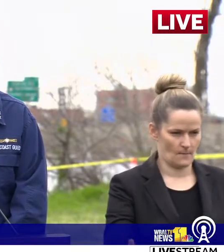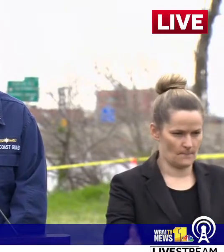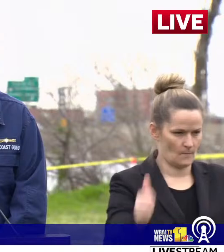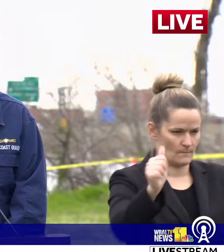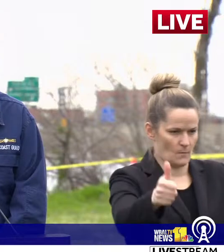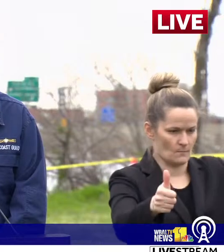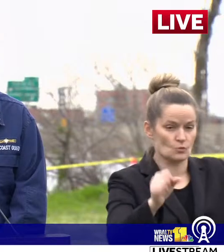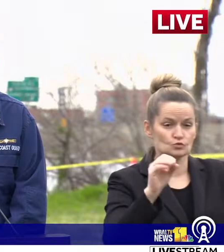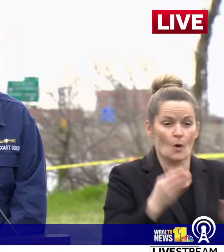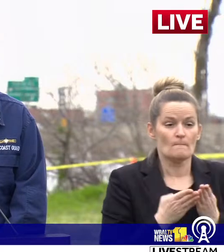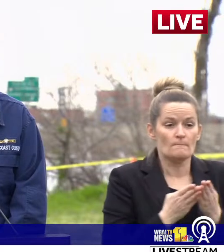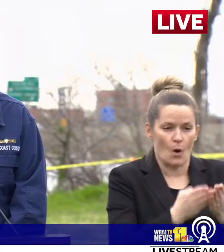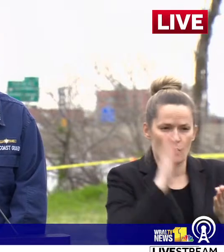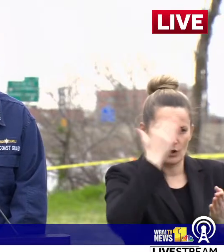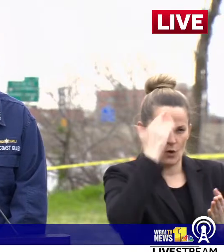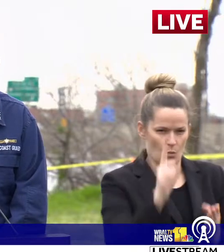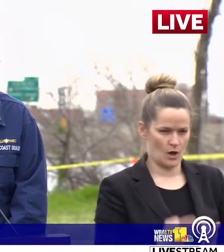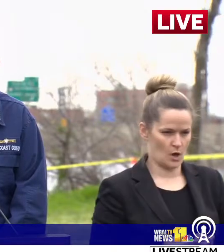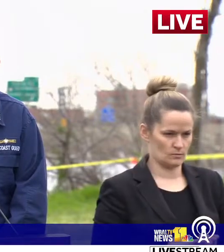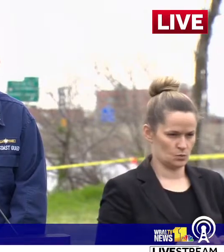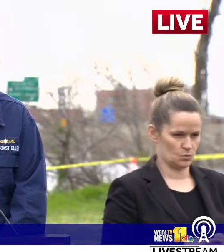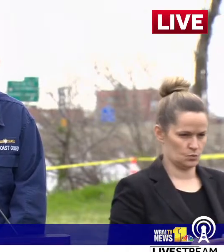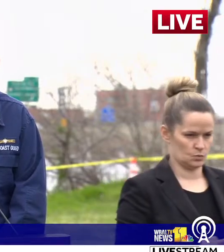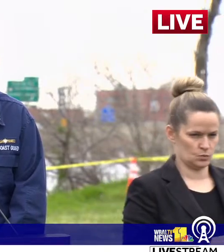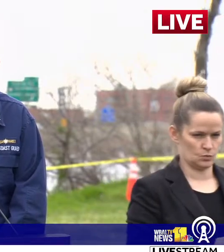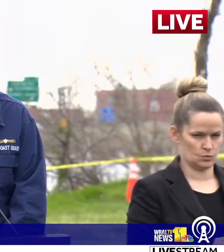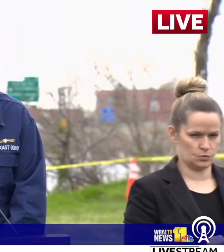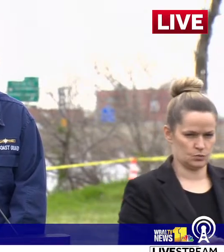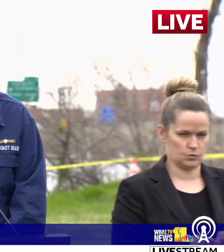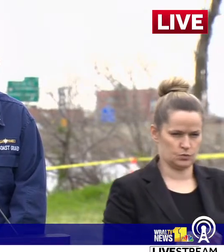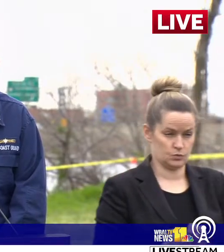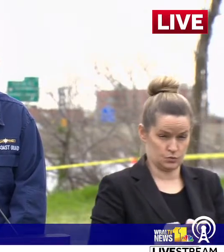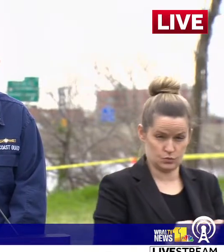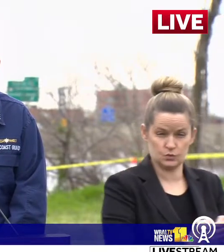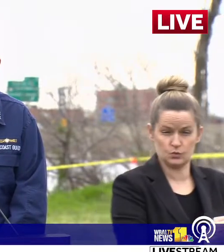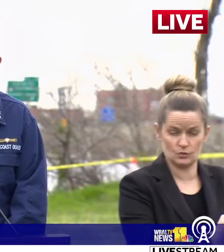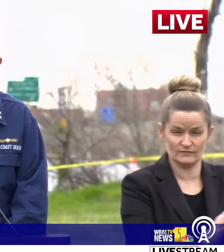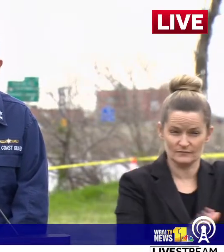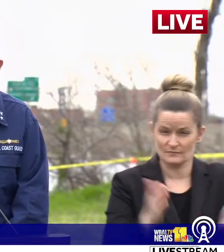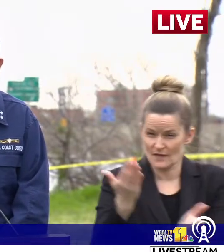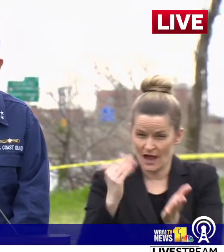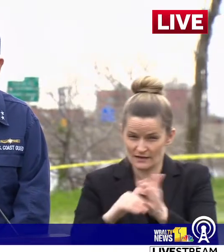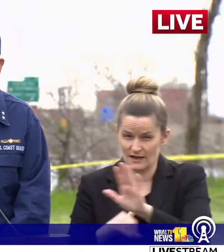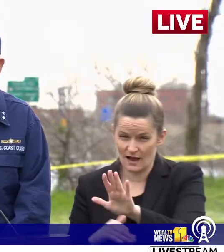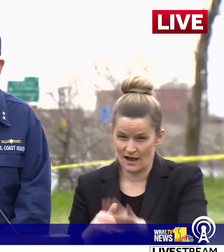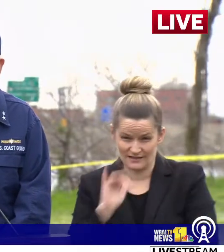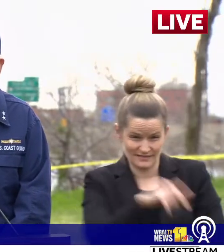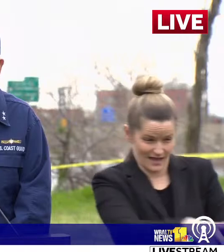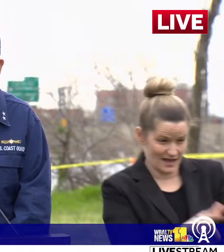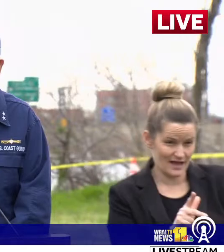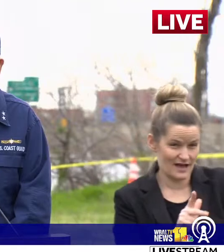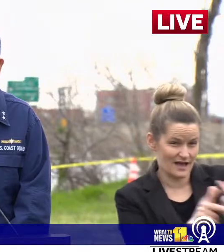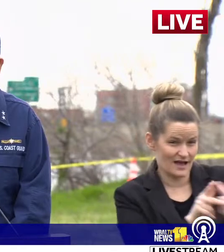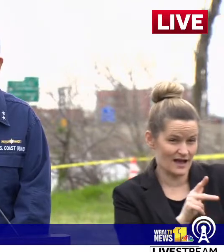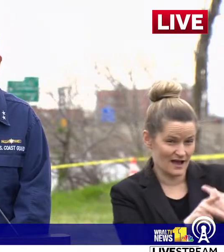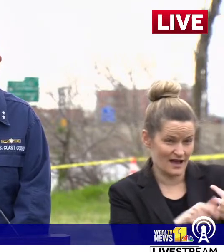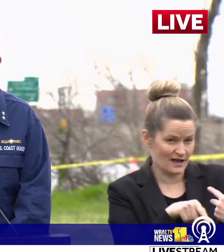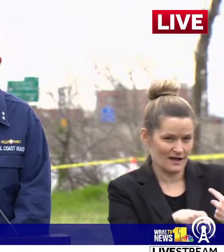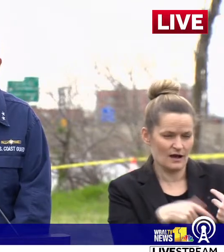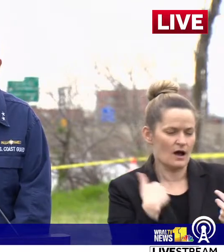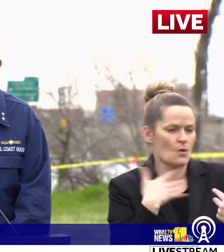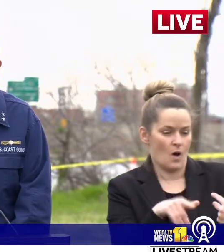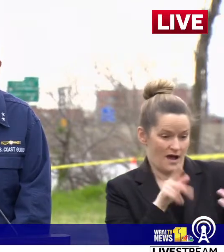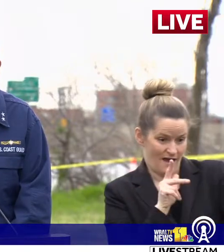there. And then we may have to put some restrictions on that because we don't want it to ever interfere with clearing that deep draft